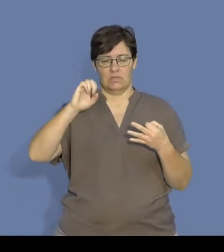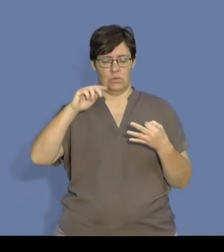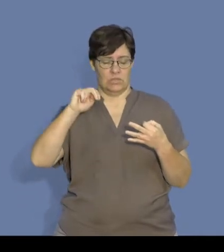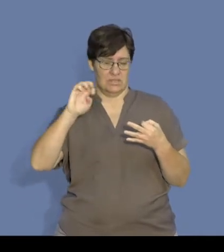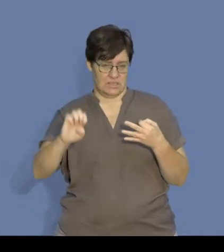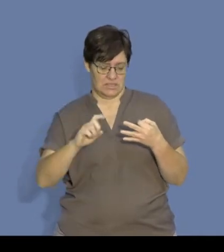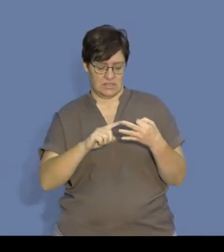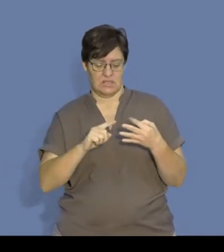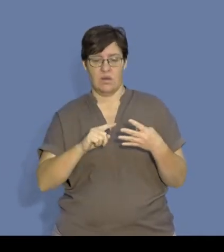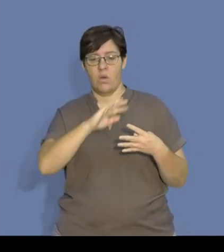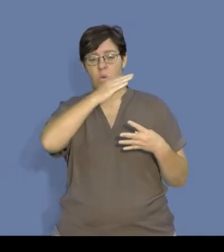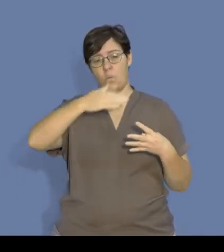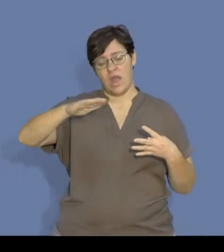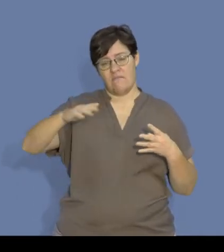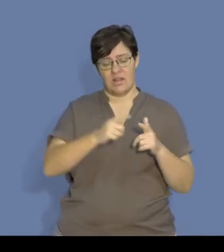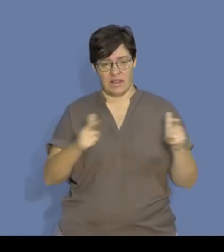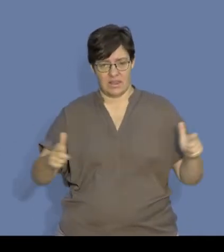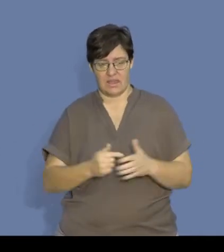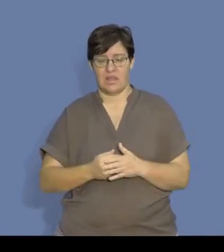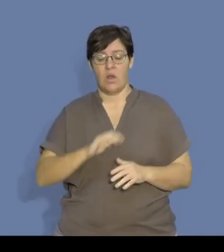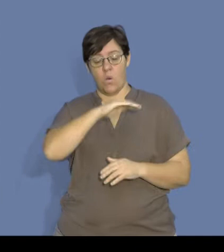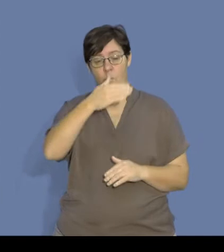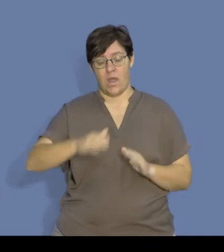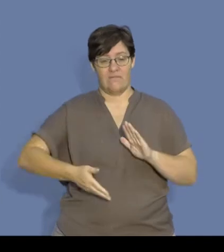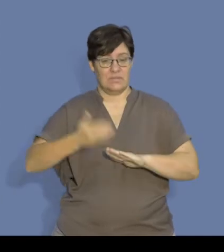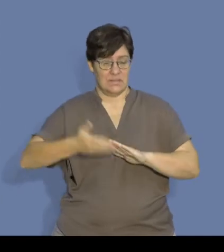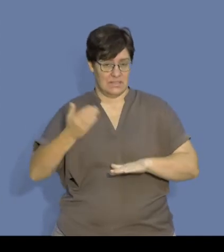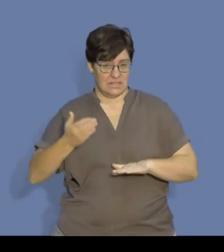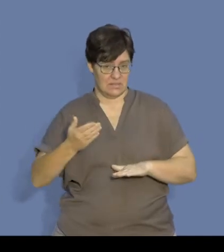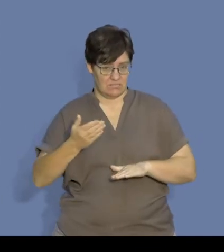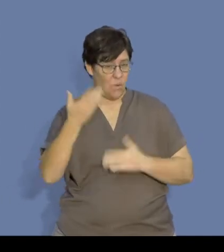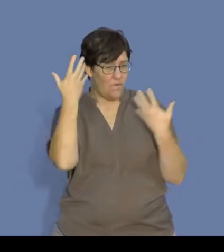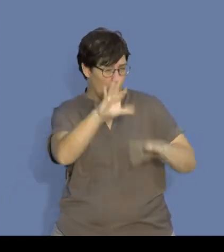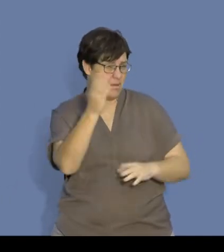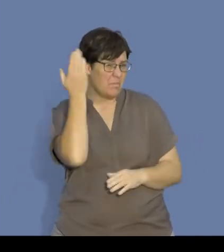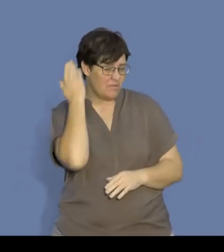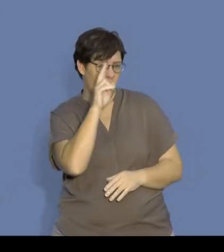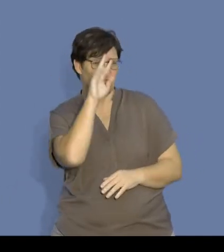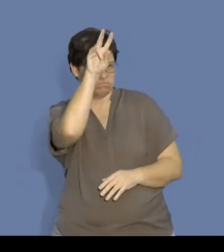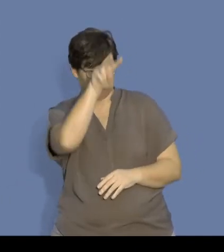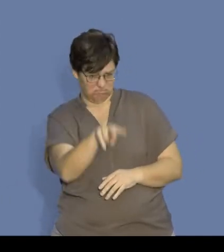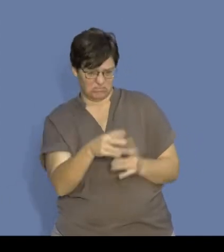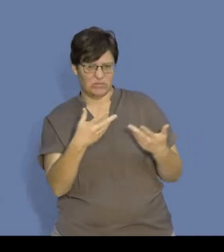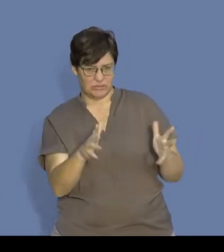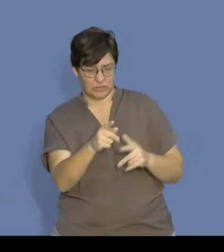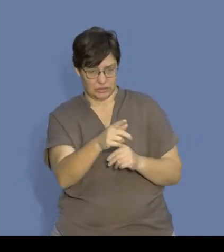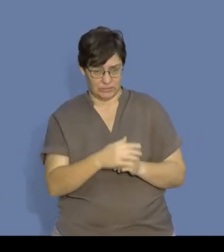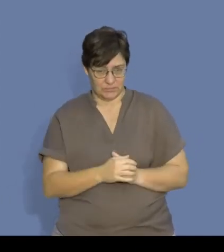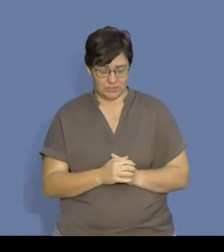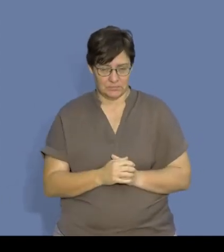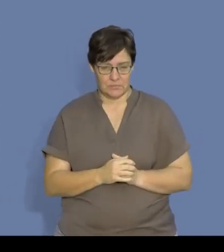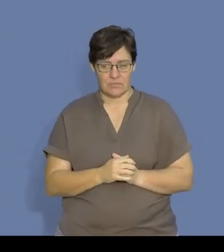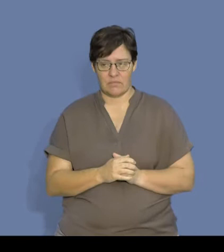wavelength, wave speed. None of these should be new. You've seen these somewhere in your curriculum at some